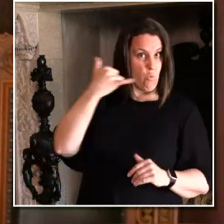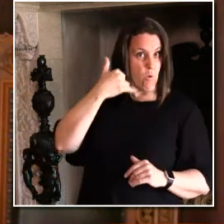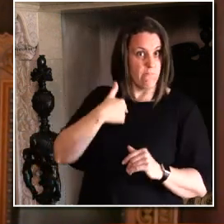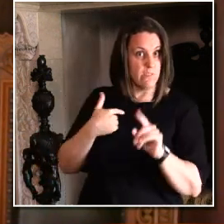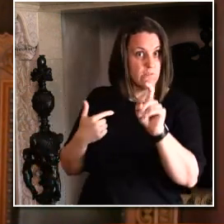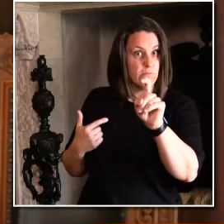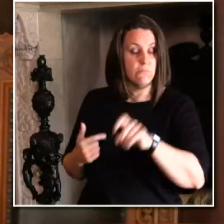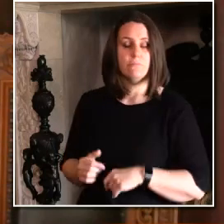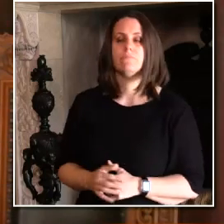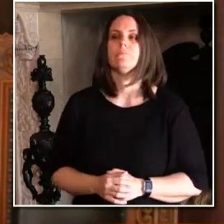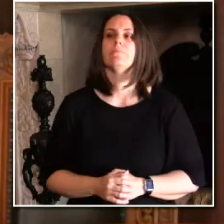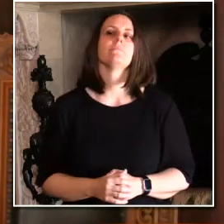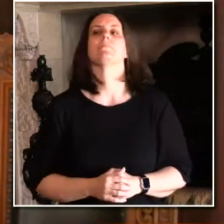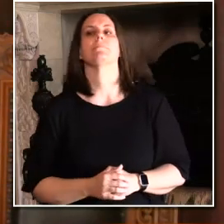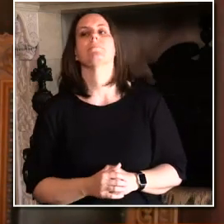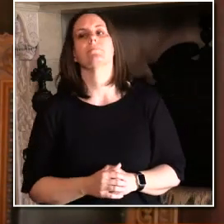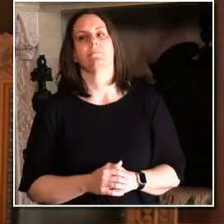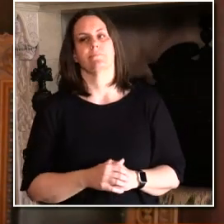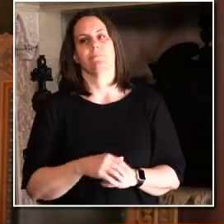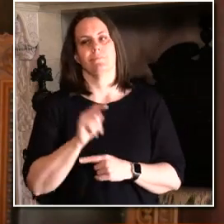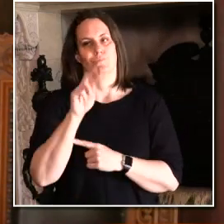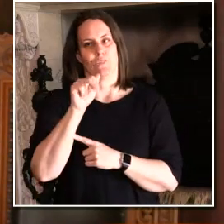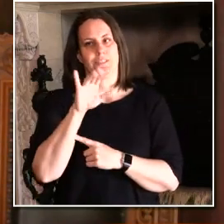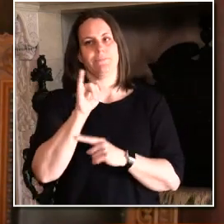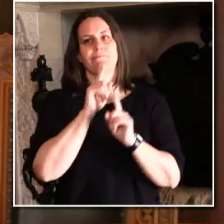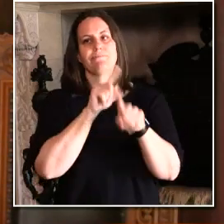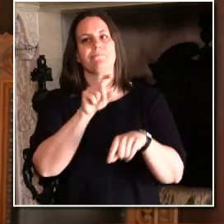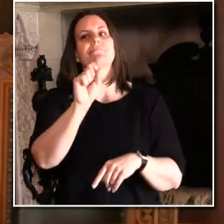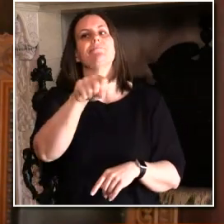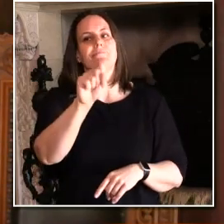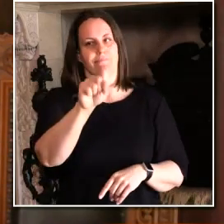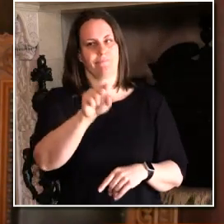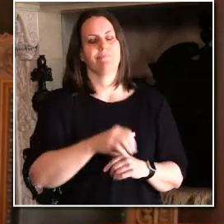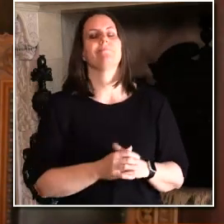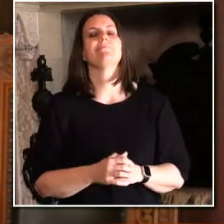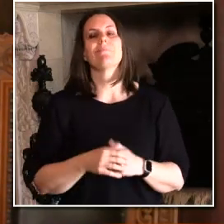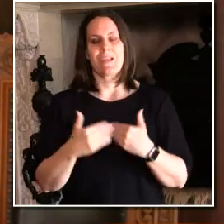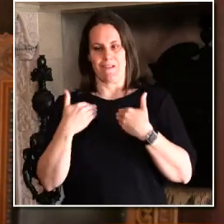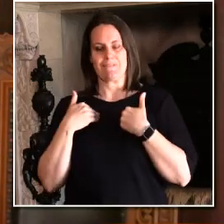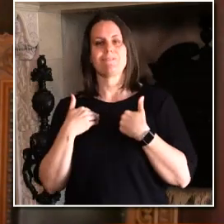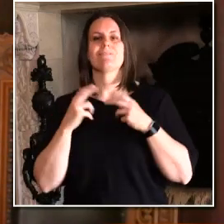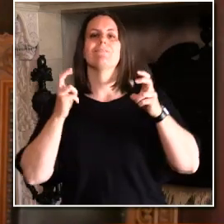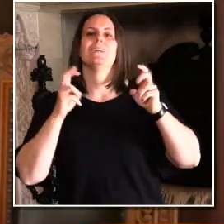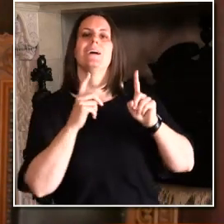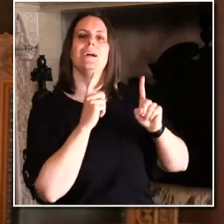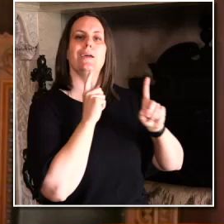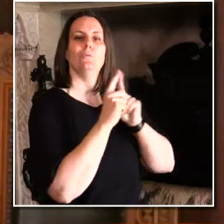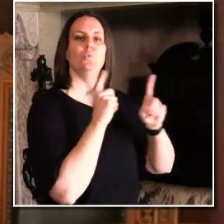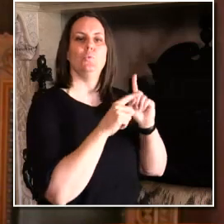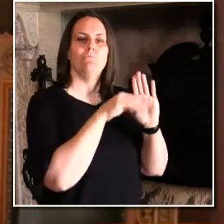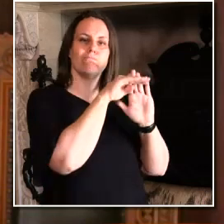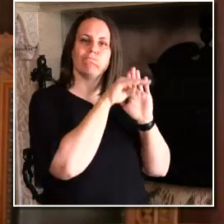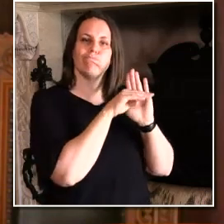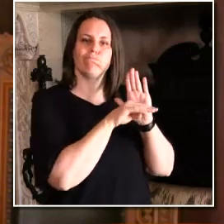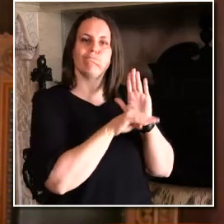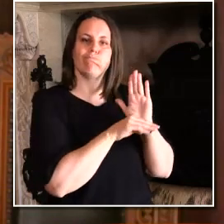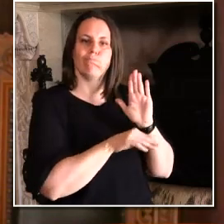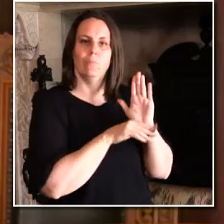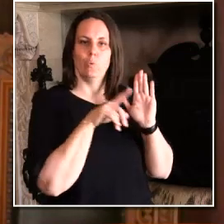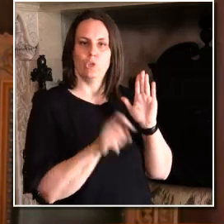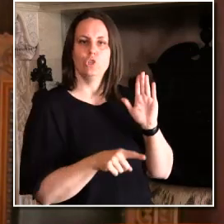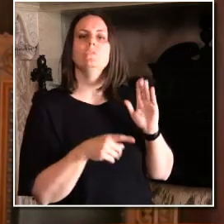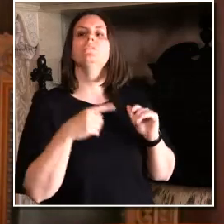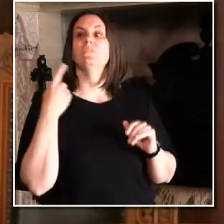interview. So someone will call them, likely from a local health department, or maybe one of those staff from the state health department would be the person to call as